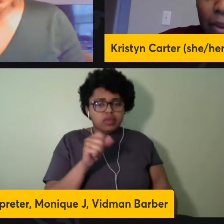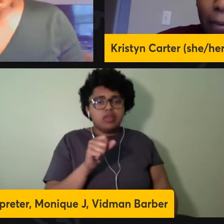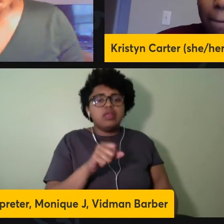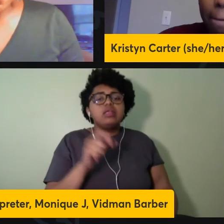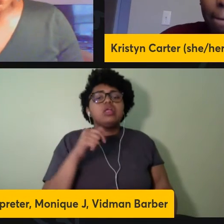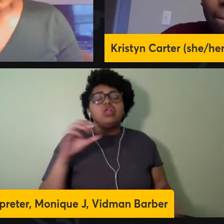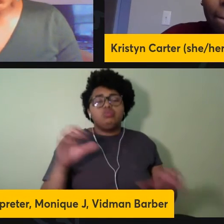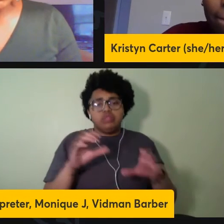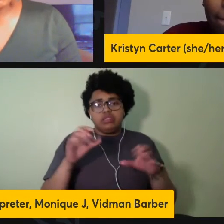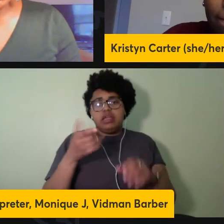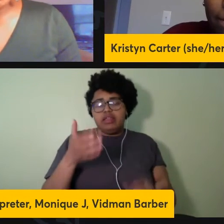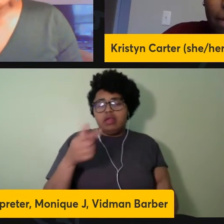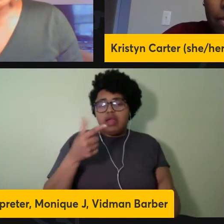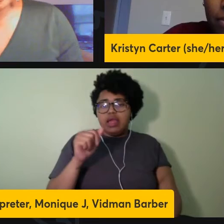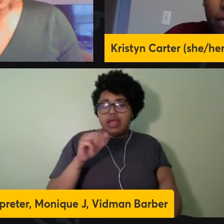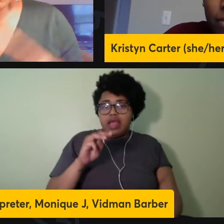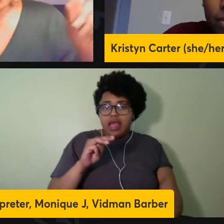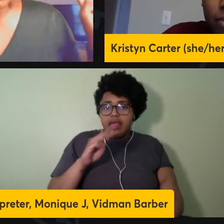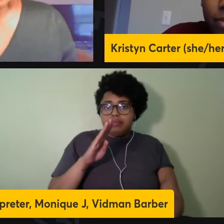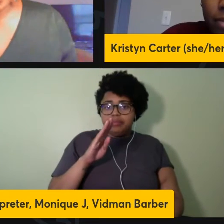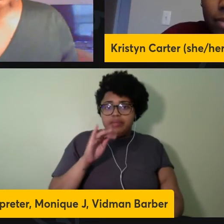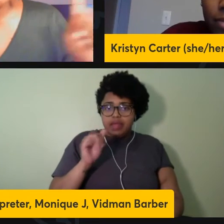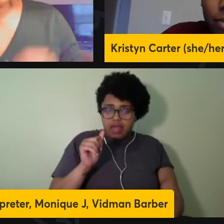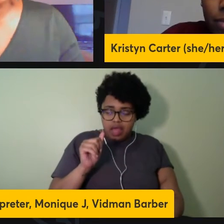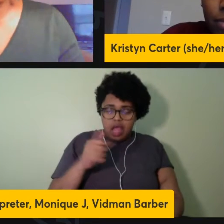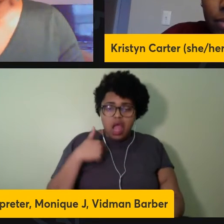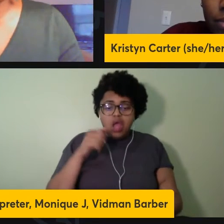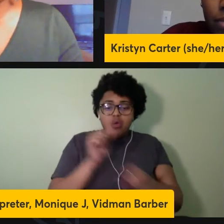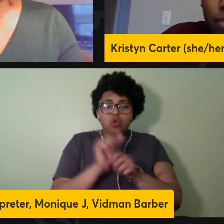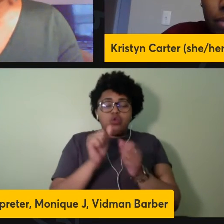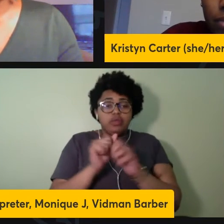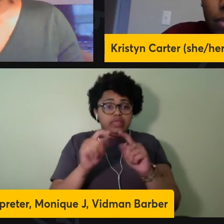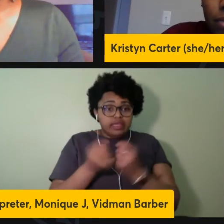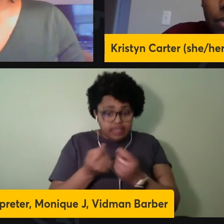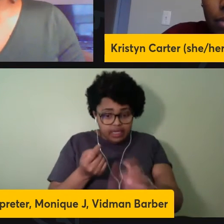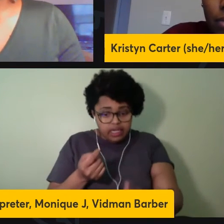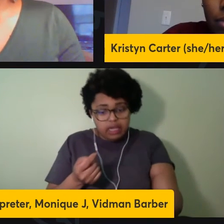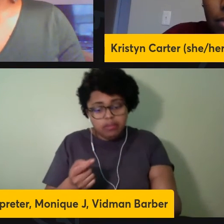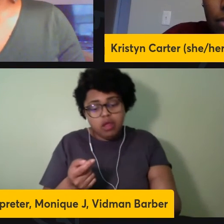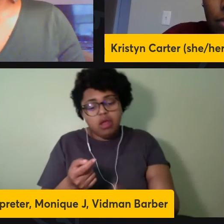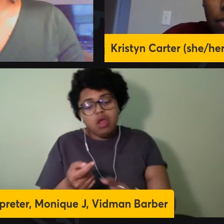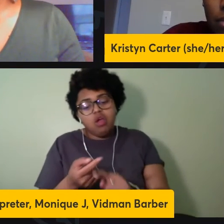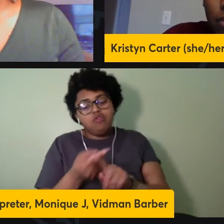in the Gambia. I worked with a team that was actually from